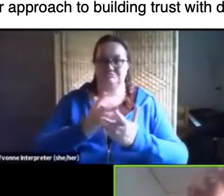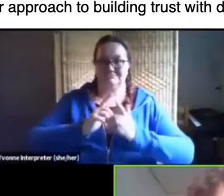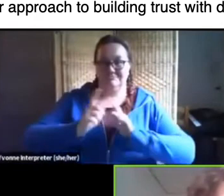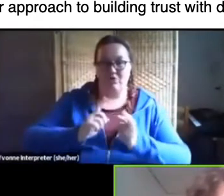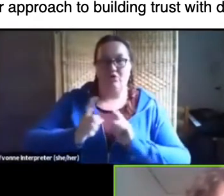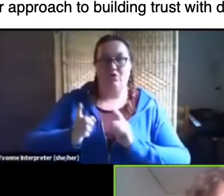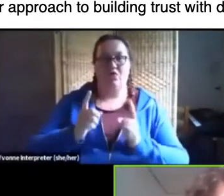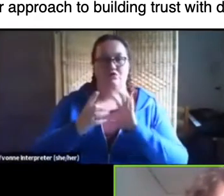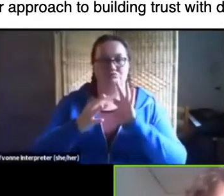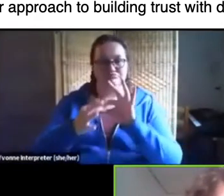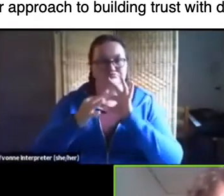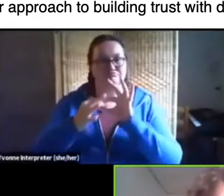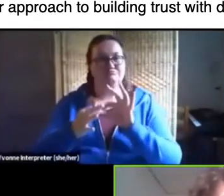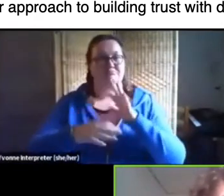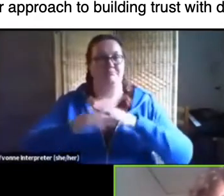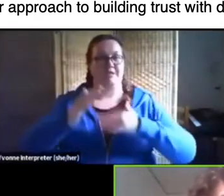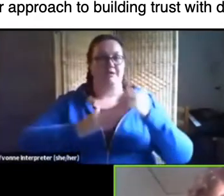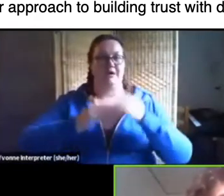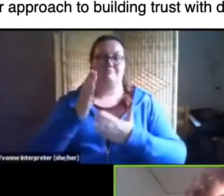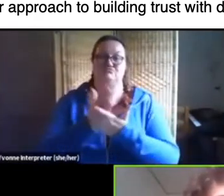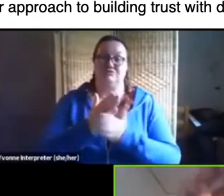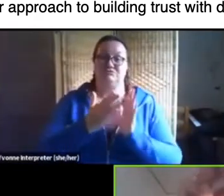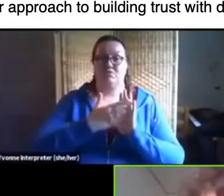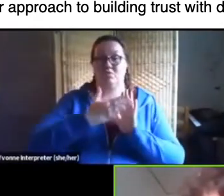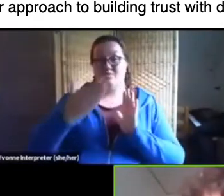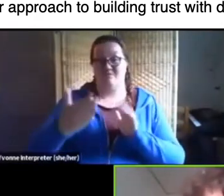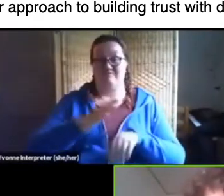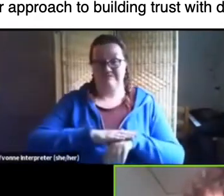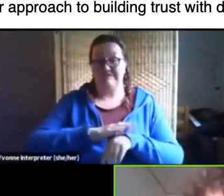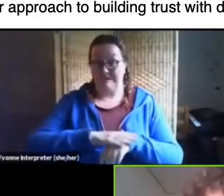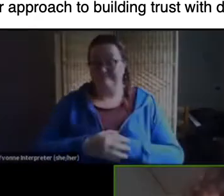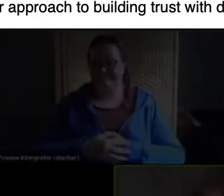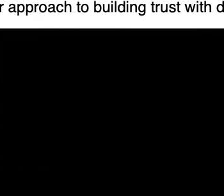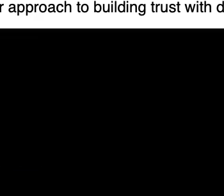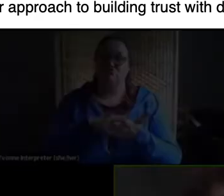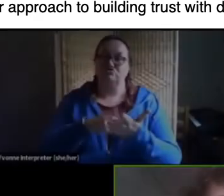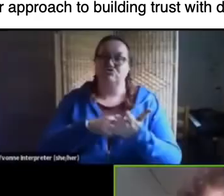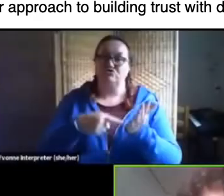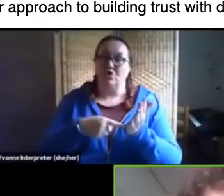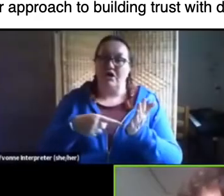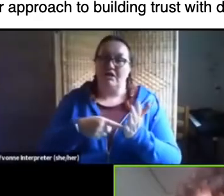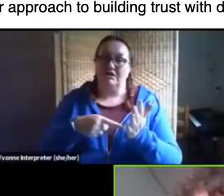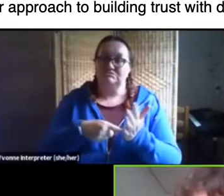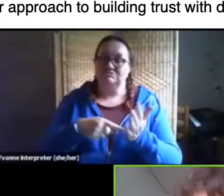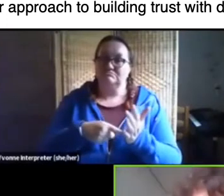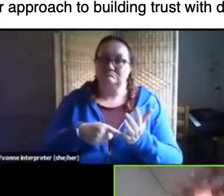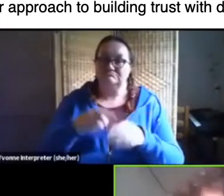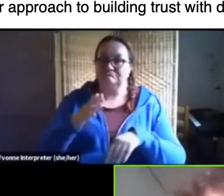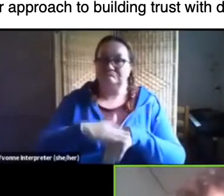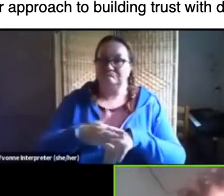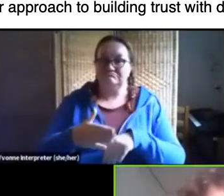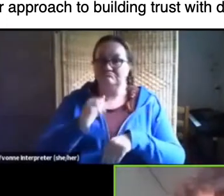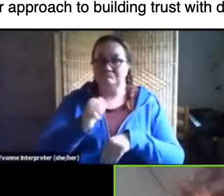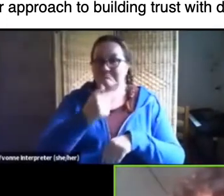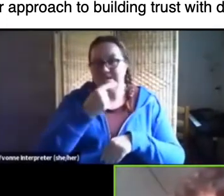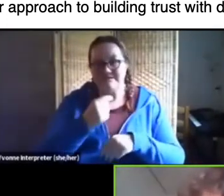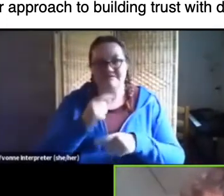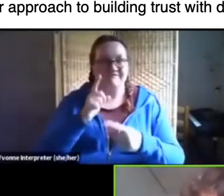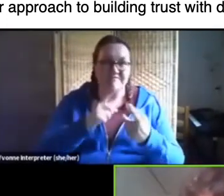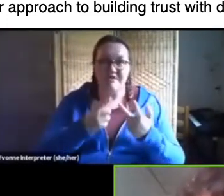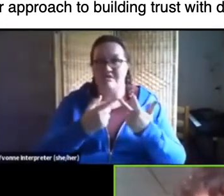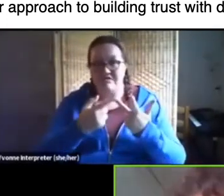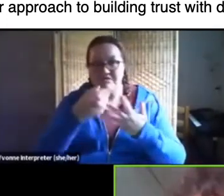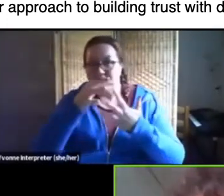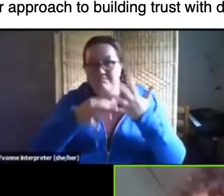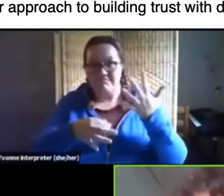trust over time. And so our launch for the